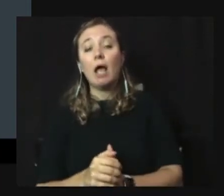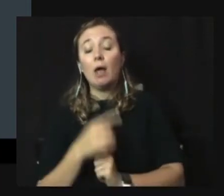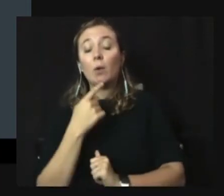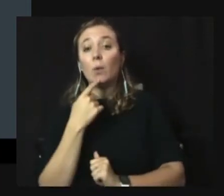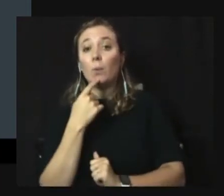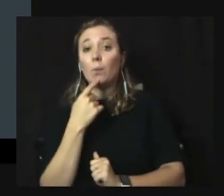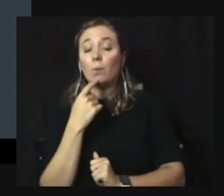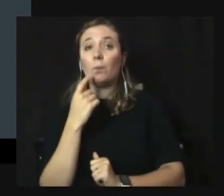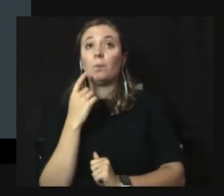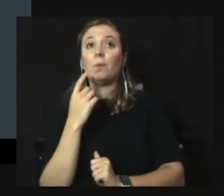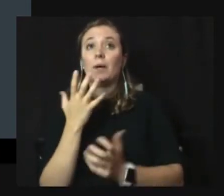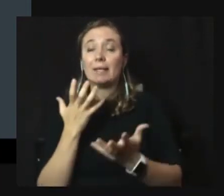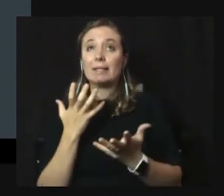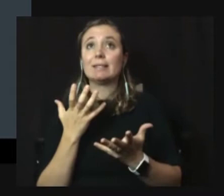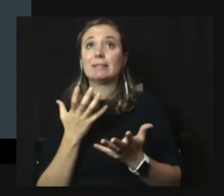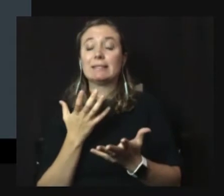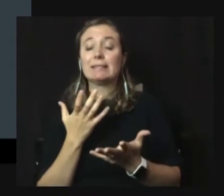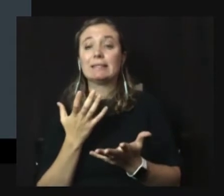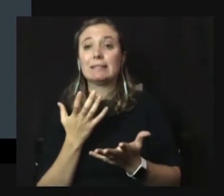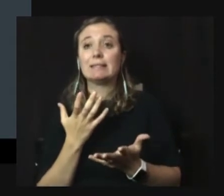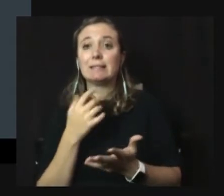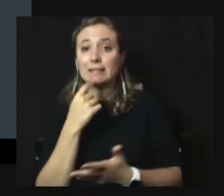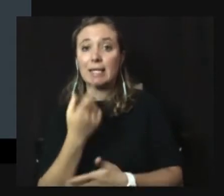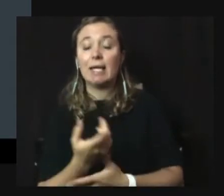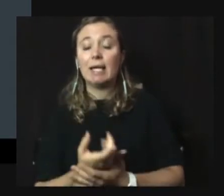a point of